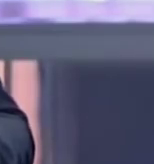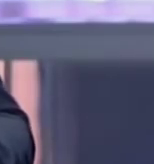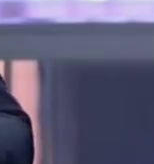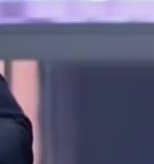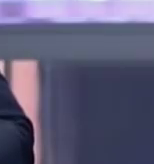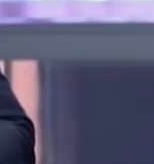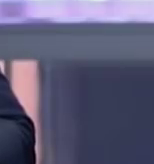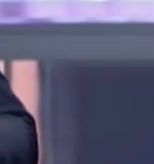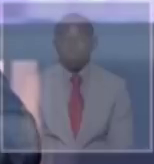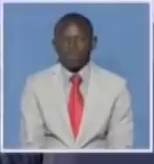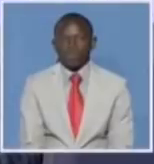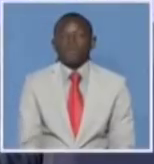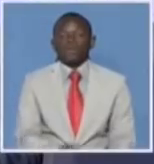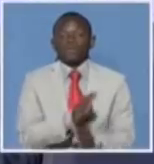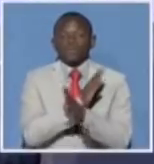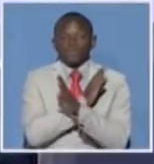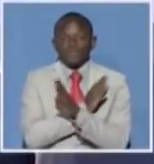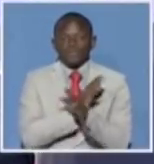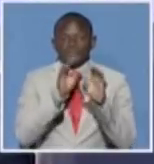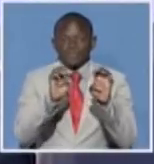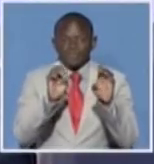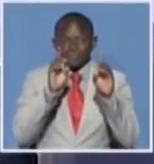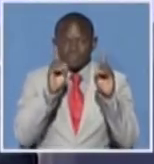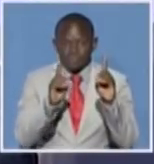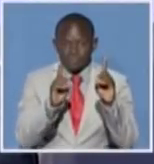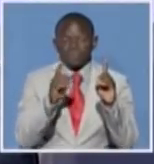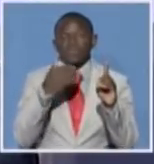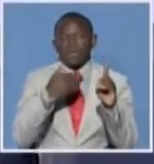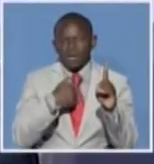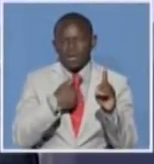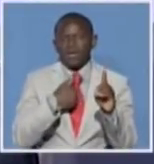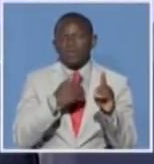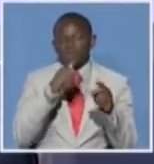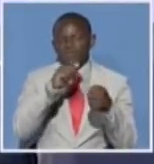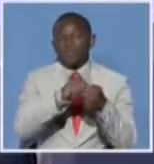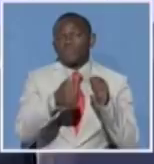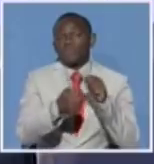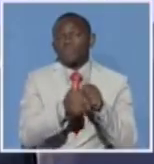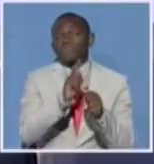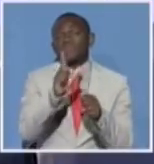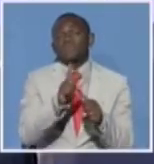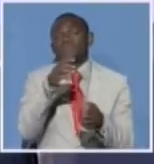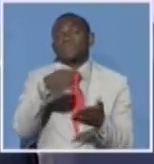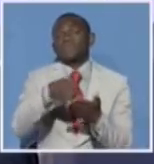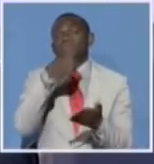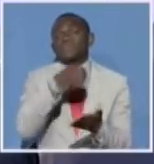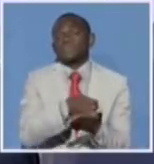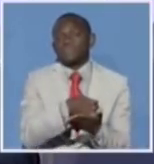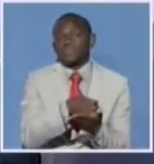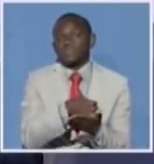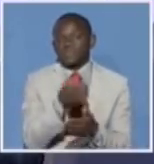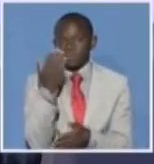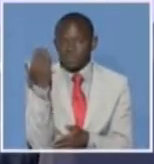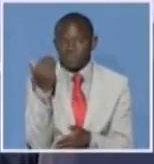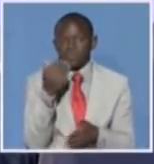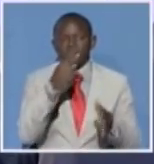Zambia's education sector is facing a stern test of credibility. Recent suspension of examinations at primary and secondary